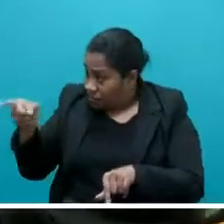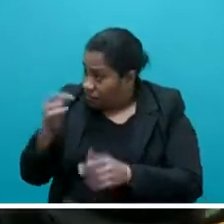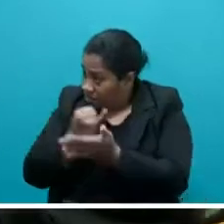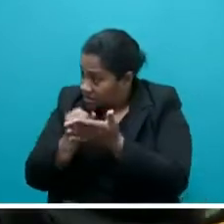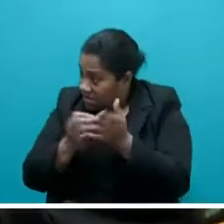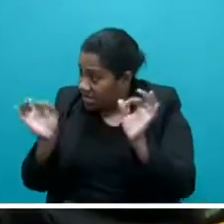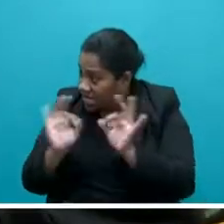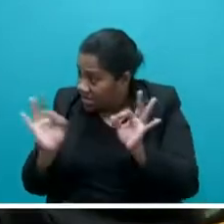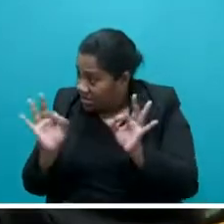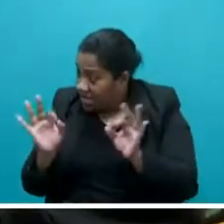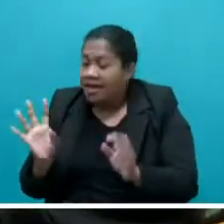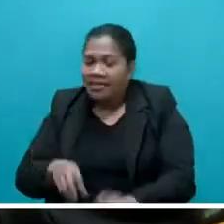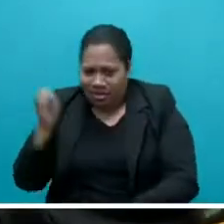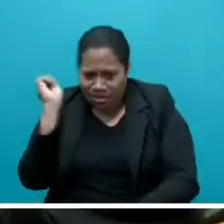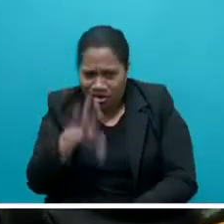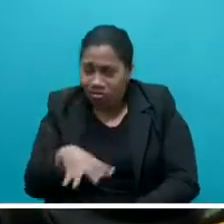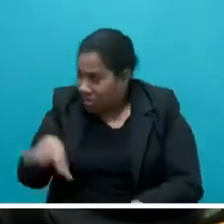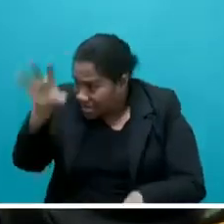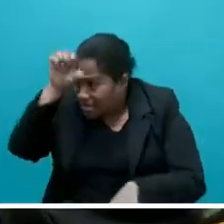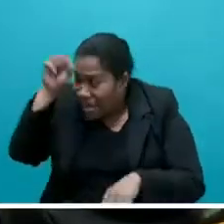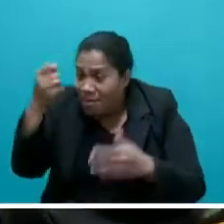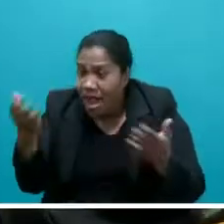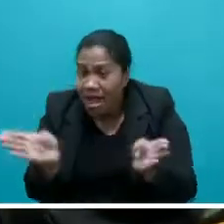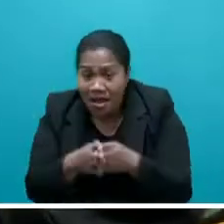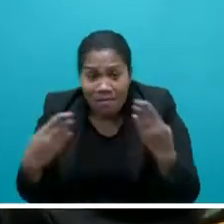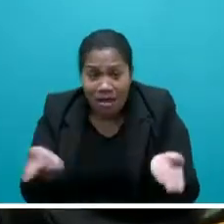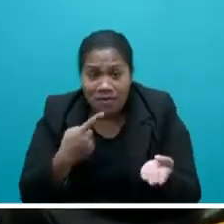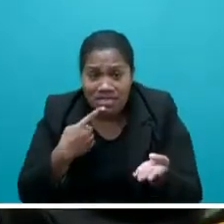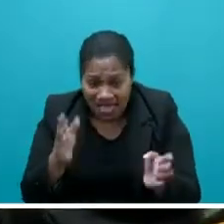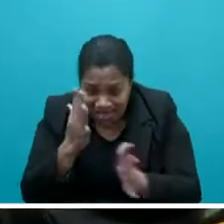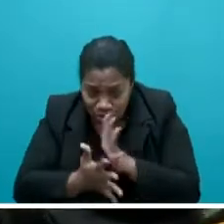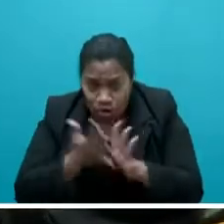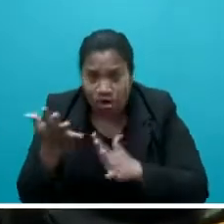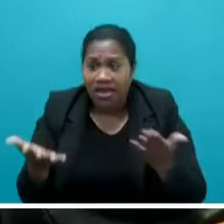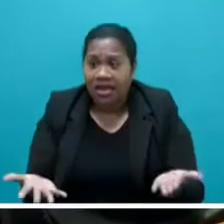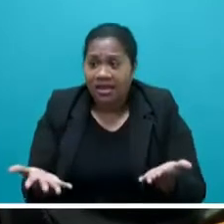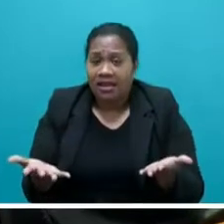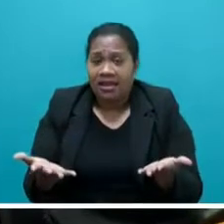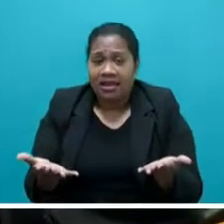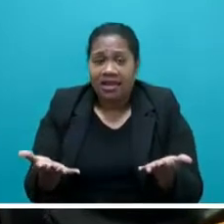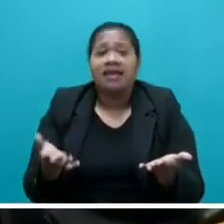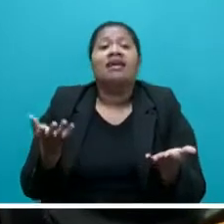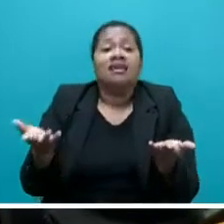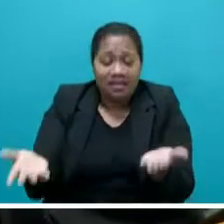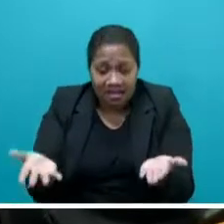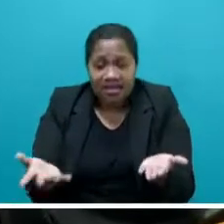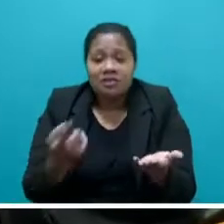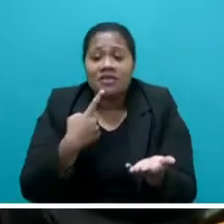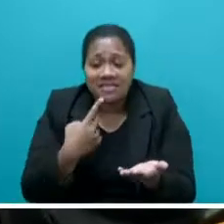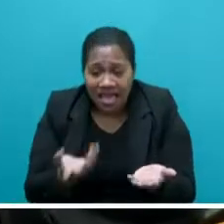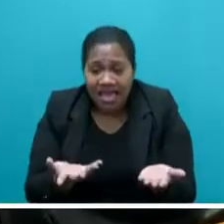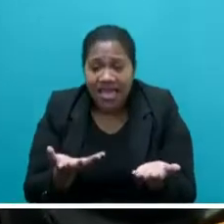that? Remember that? That's what you should understand. That's what you should understand,